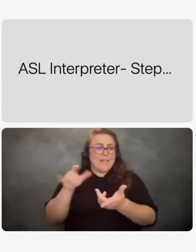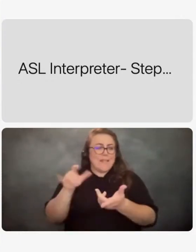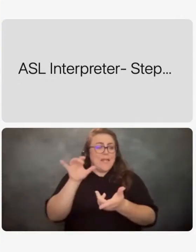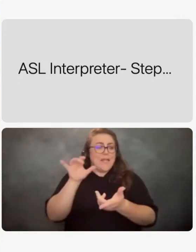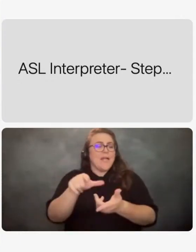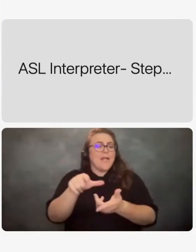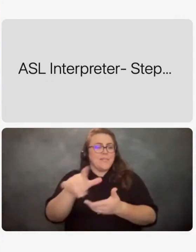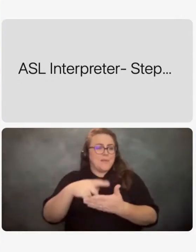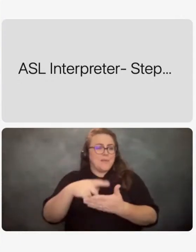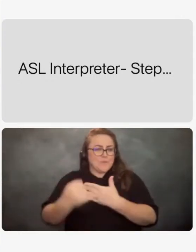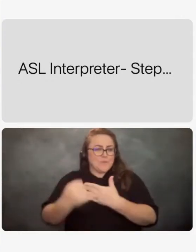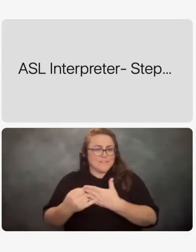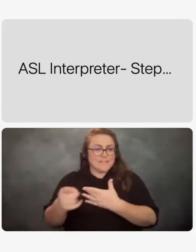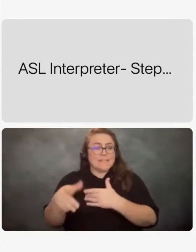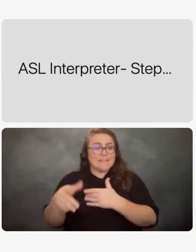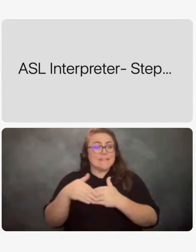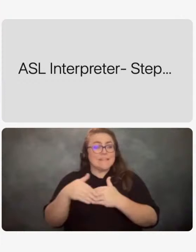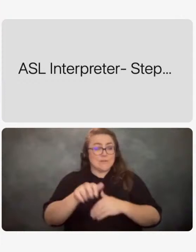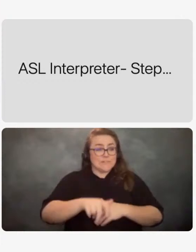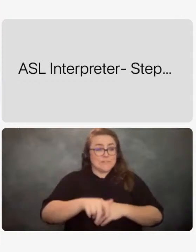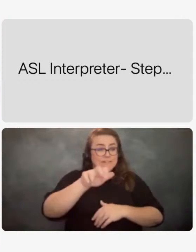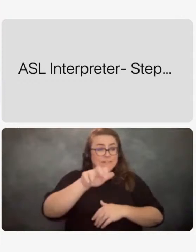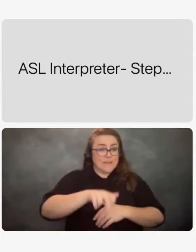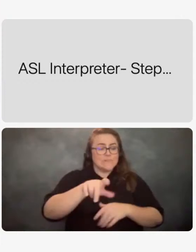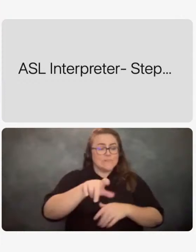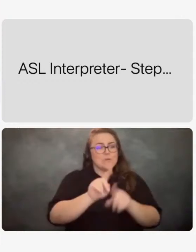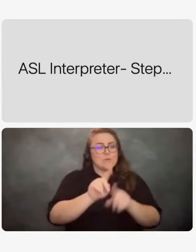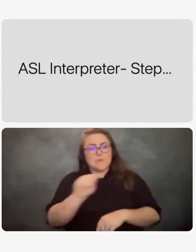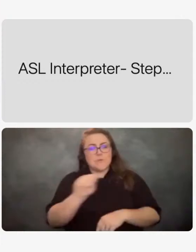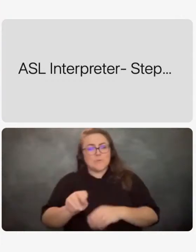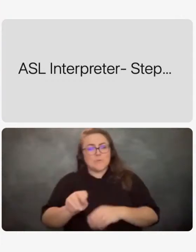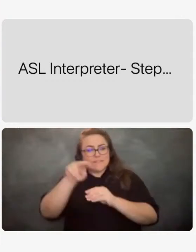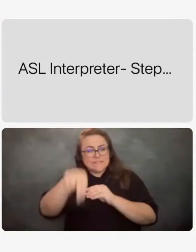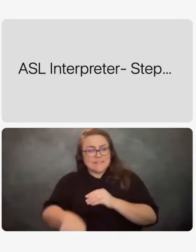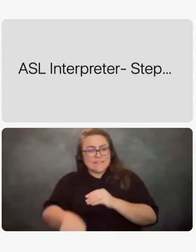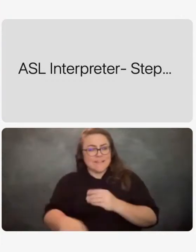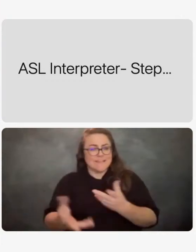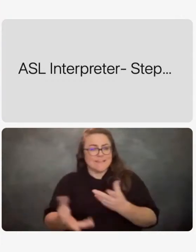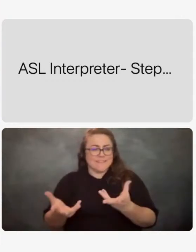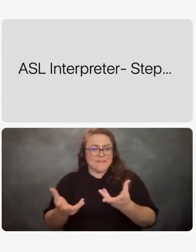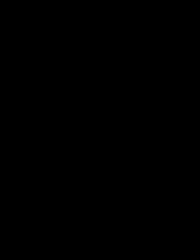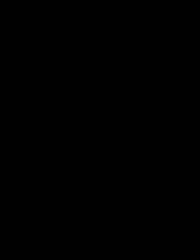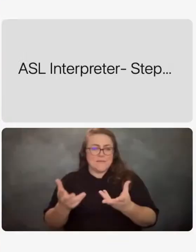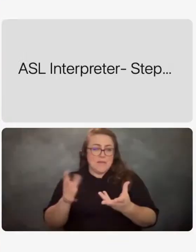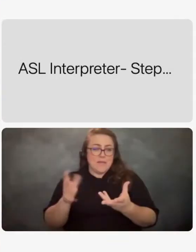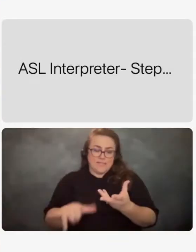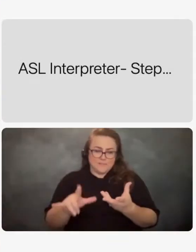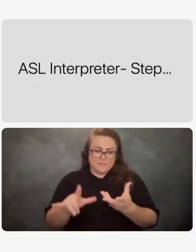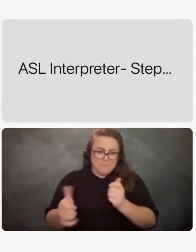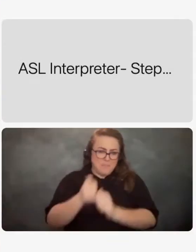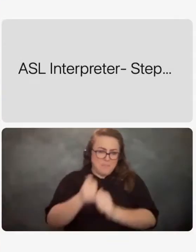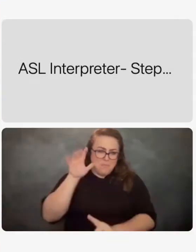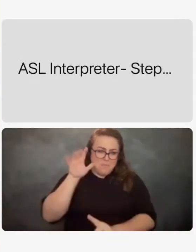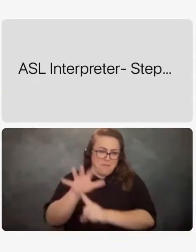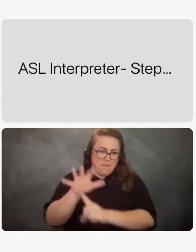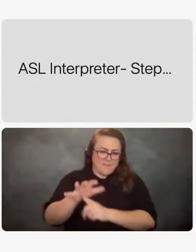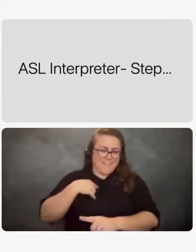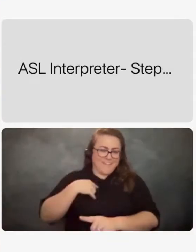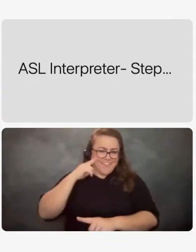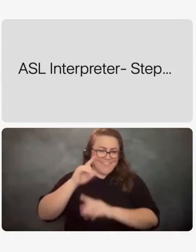incorporated a slide, which is probably the most popular piece of that school, I think. So you can go to the next slide.